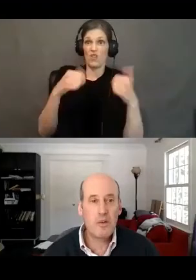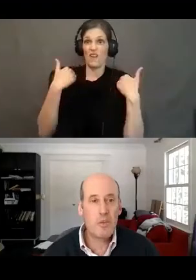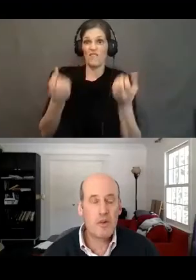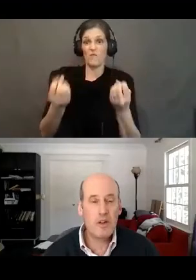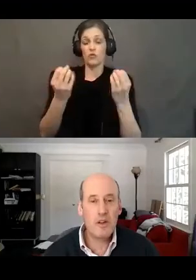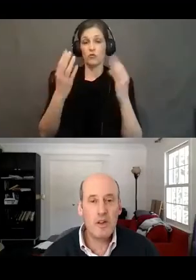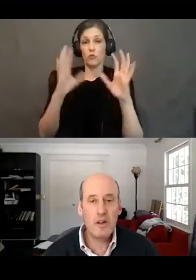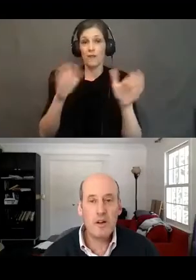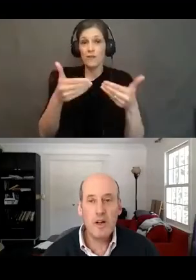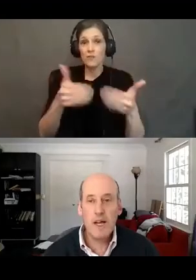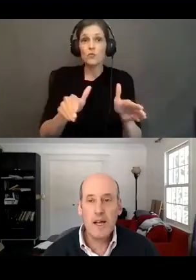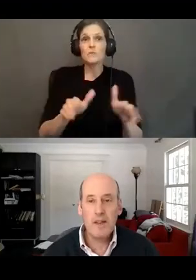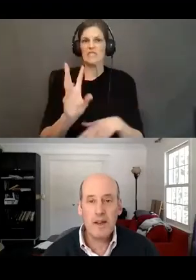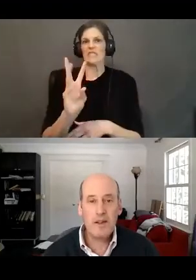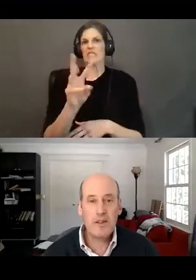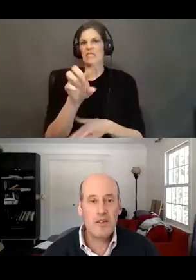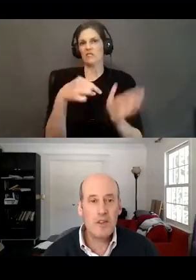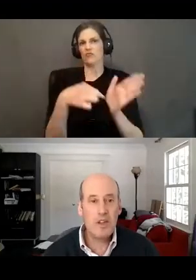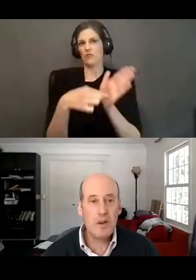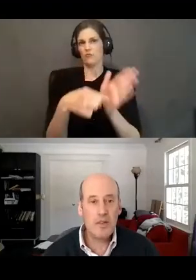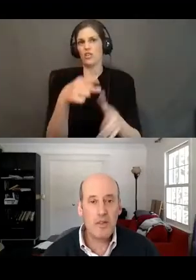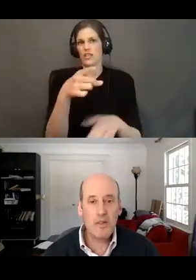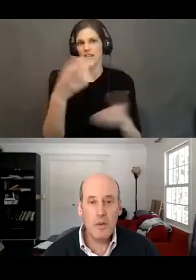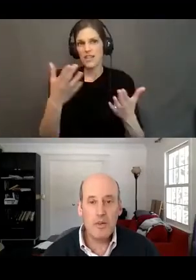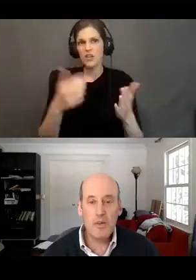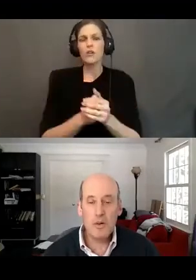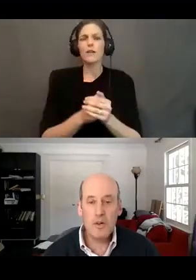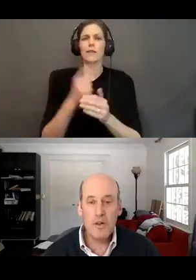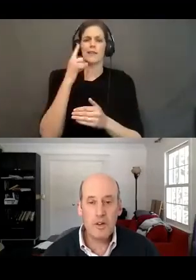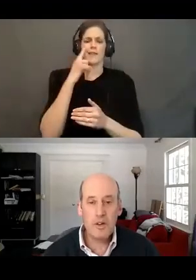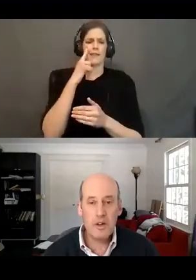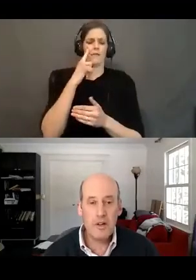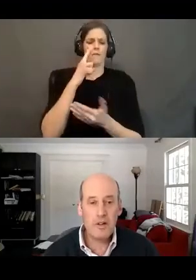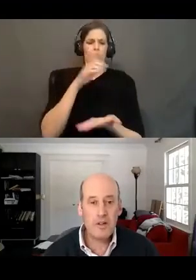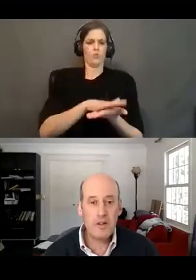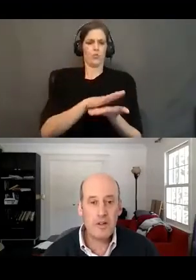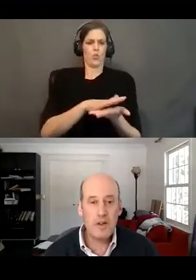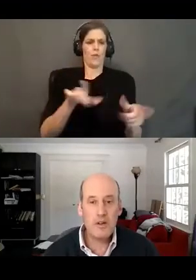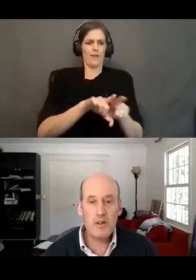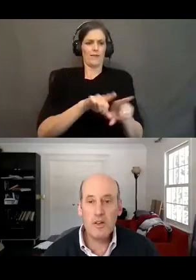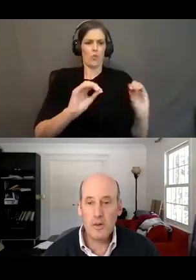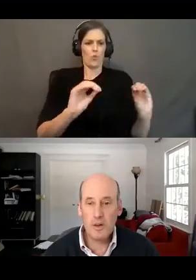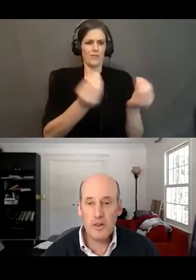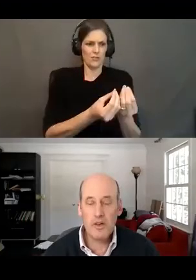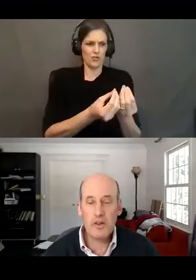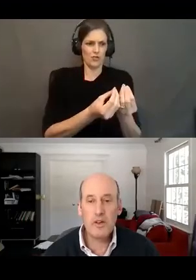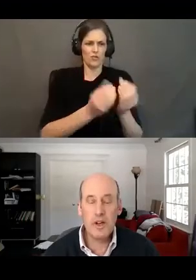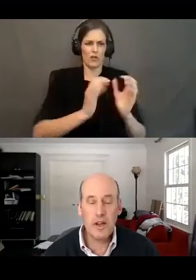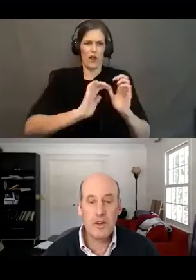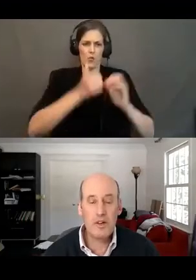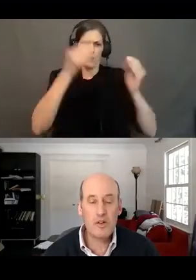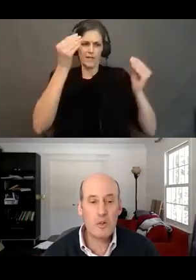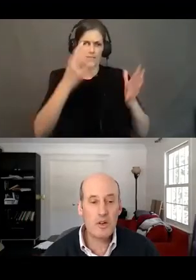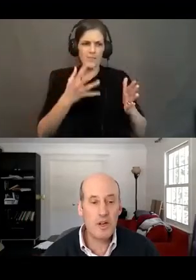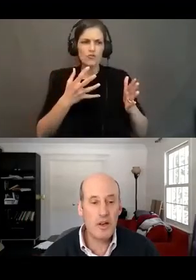6 are represented here. And that gets us thinking about the school as an organization, how the teachers in the organization and educators work together,